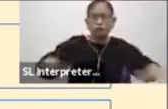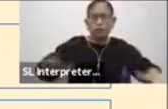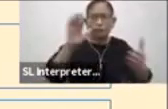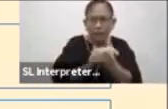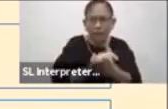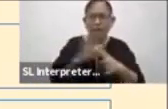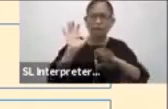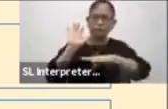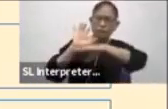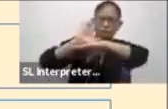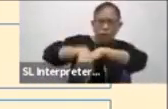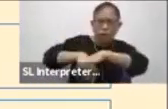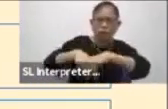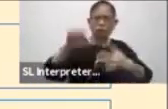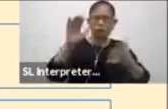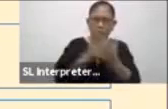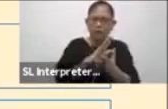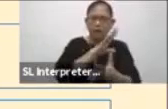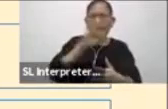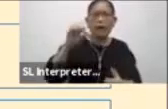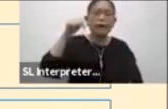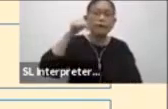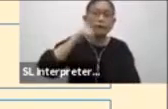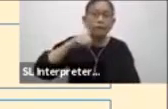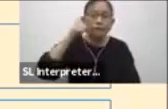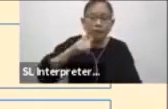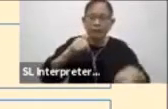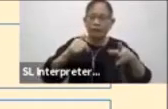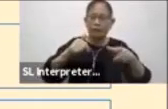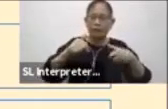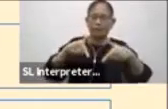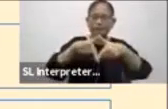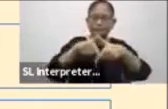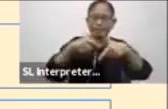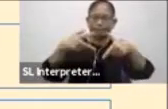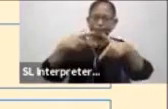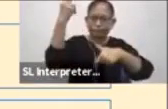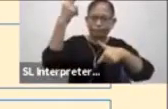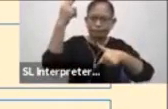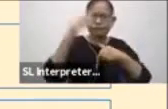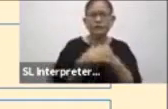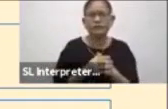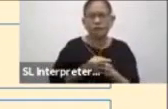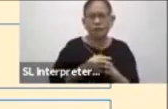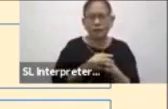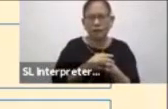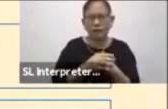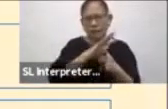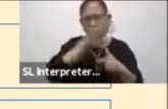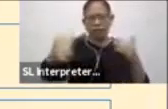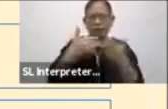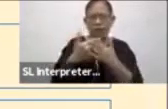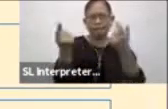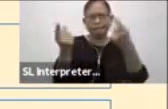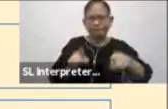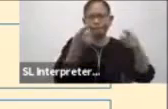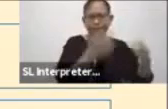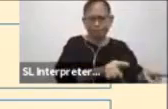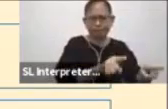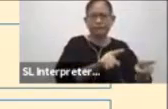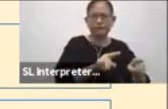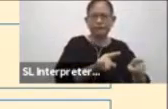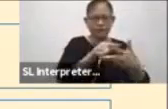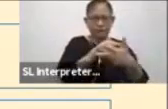and female circumcision. They are all... they all happened in the